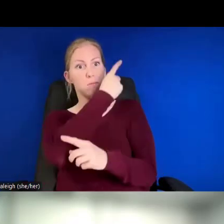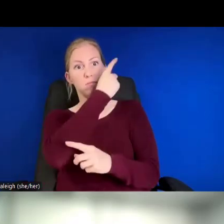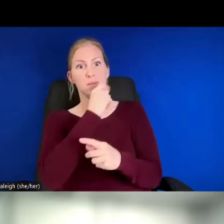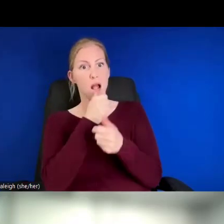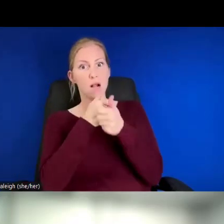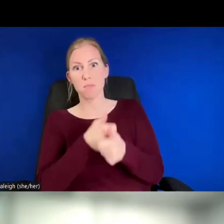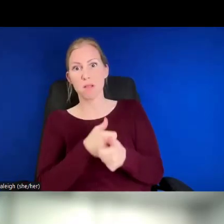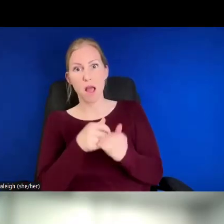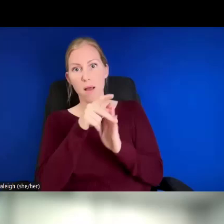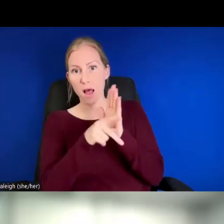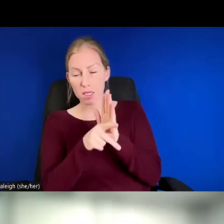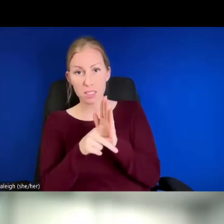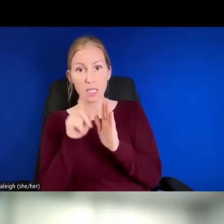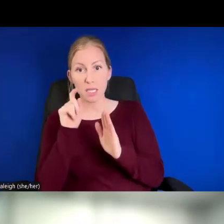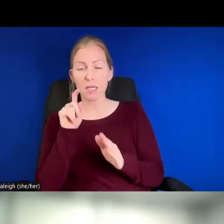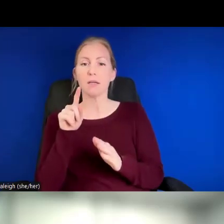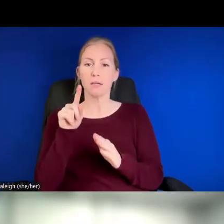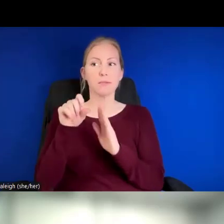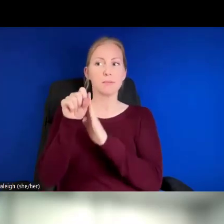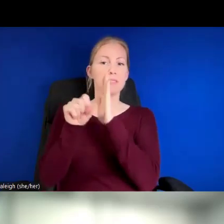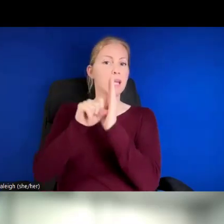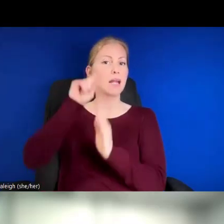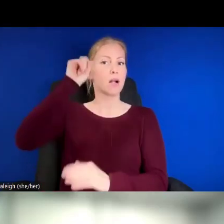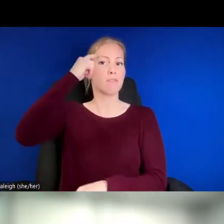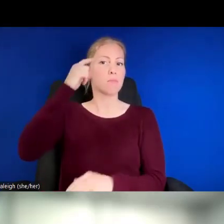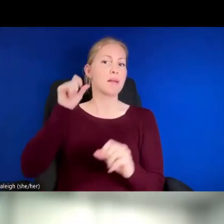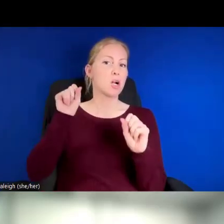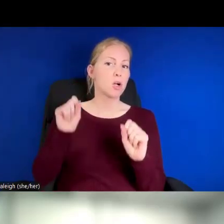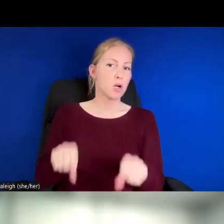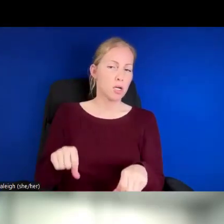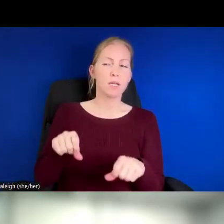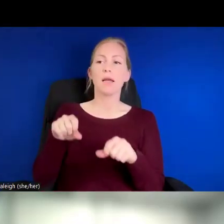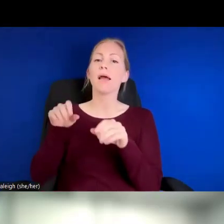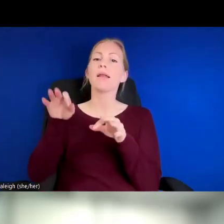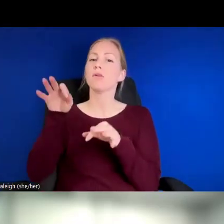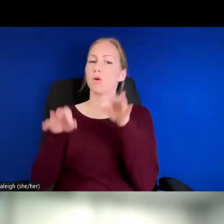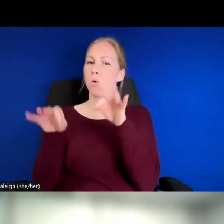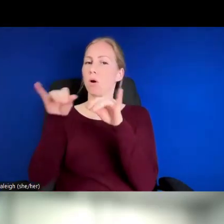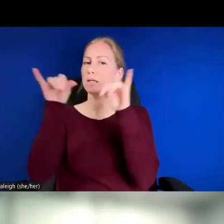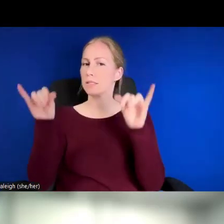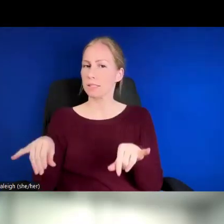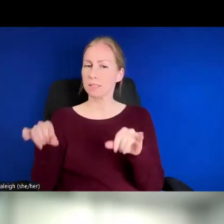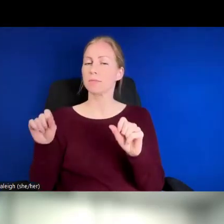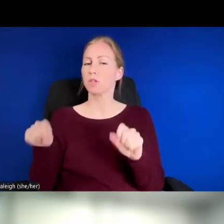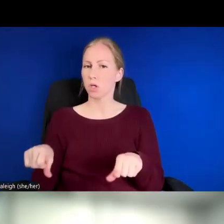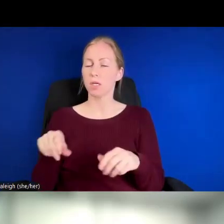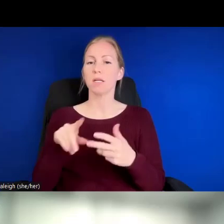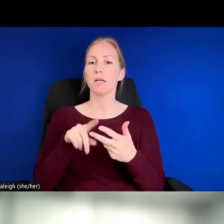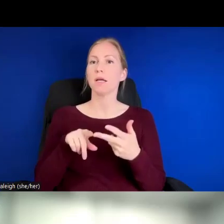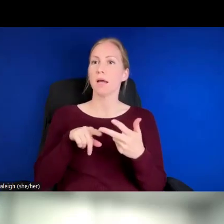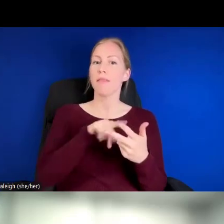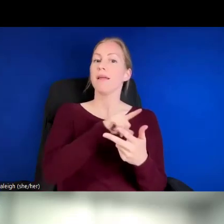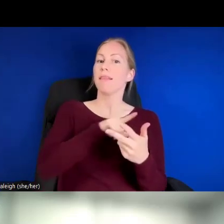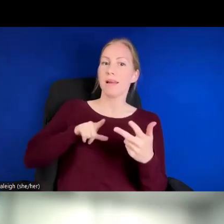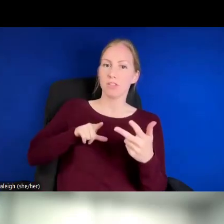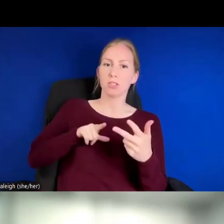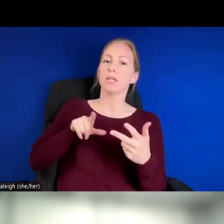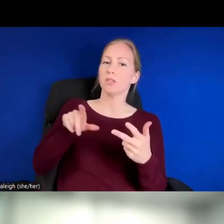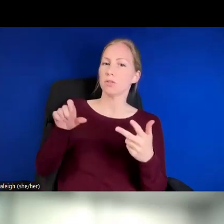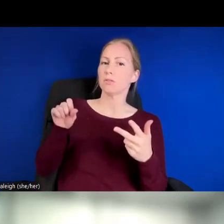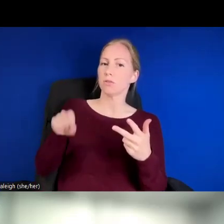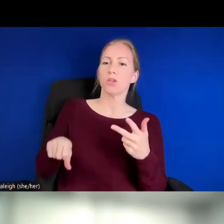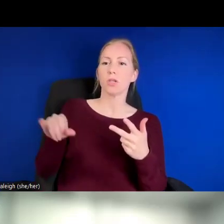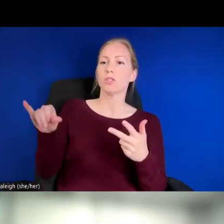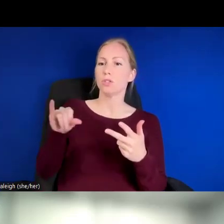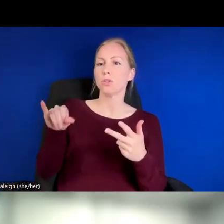could, and the court system could, and the legislature could by